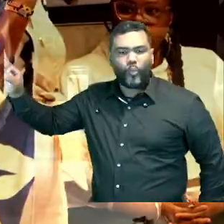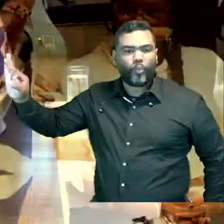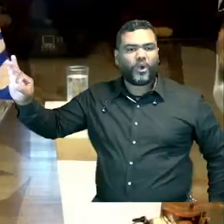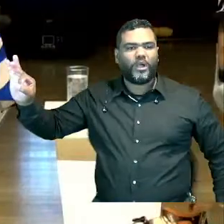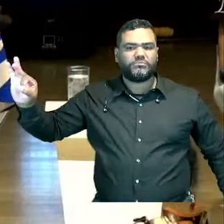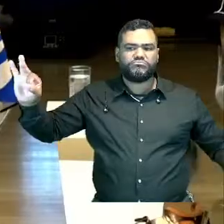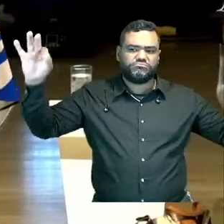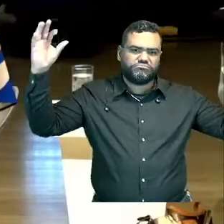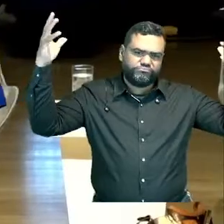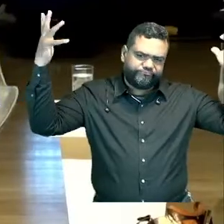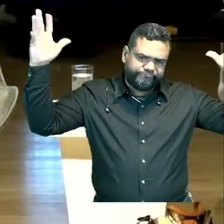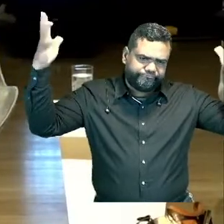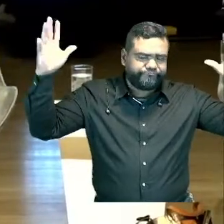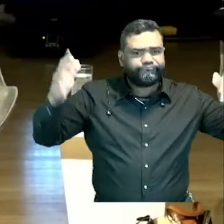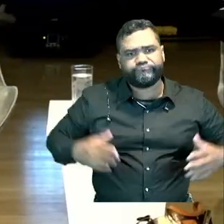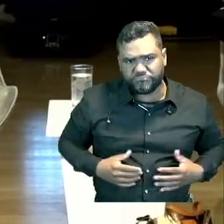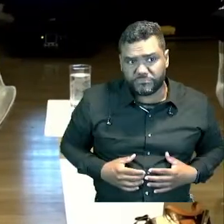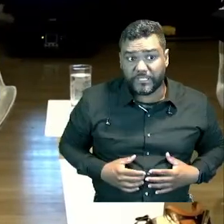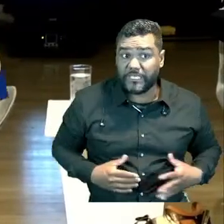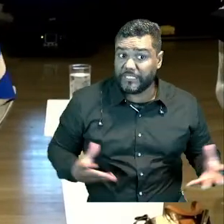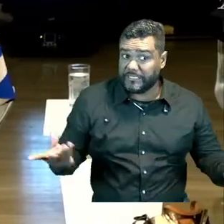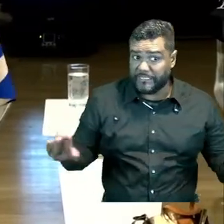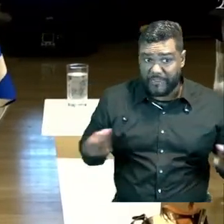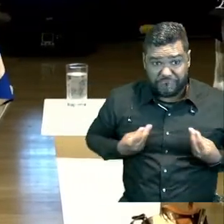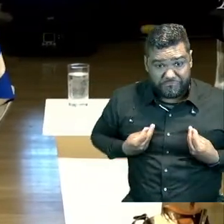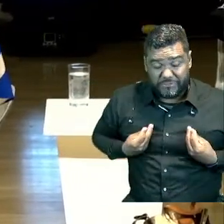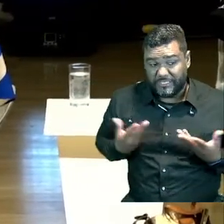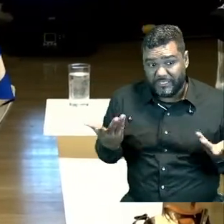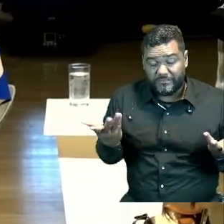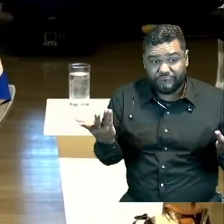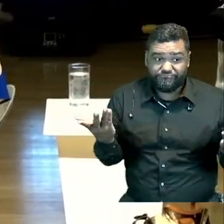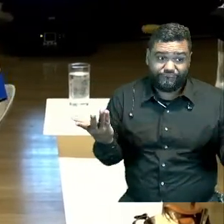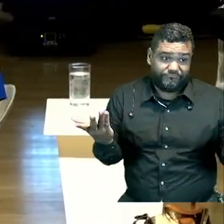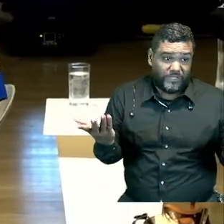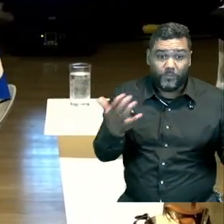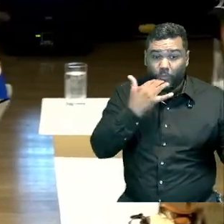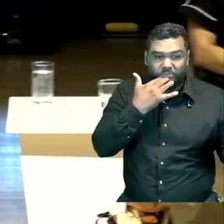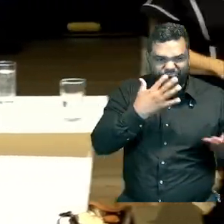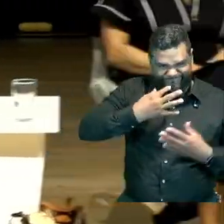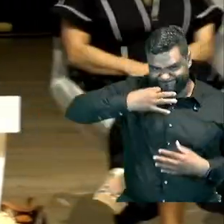all the efforts to dignify life